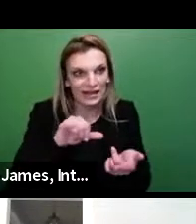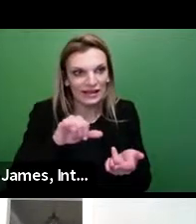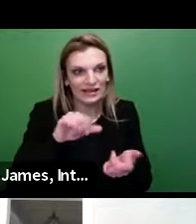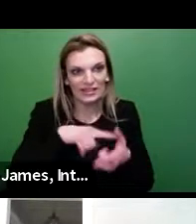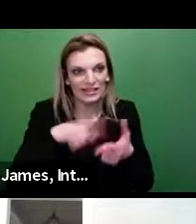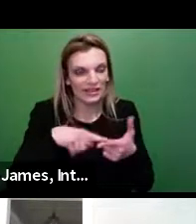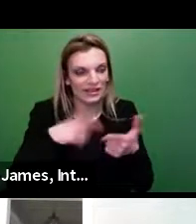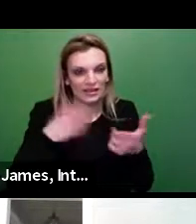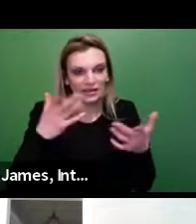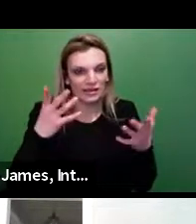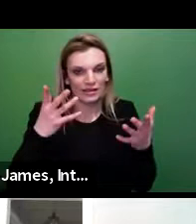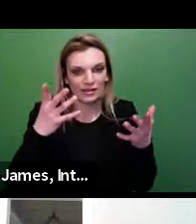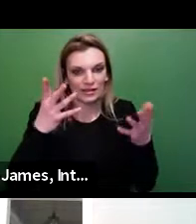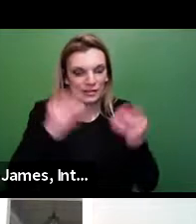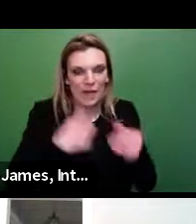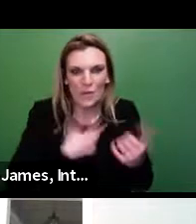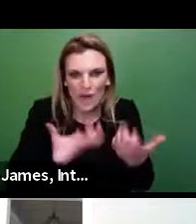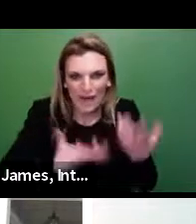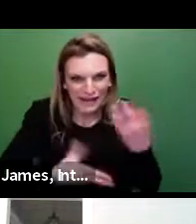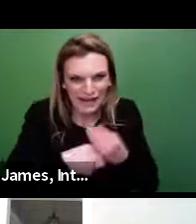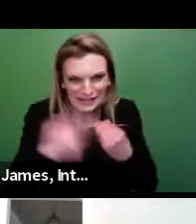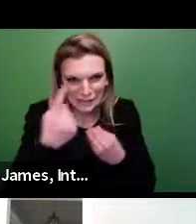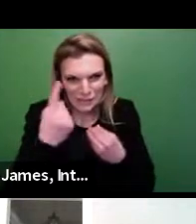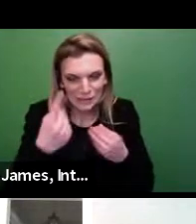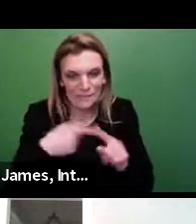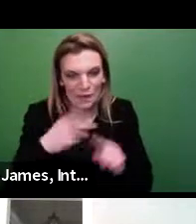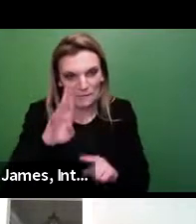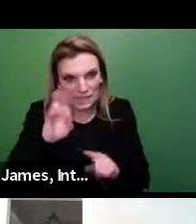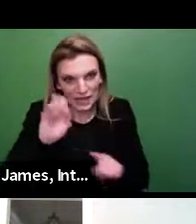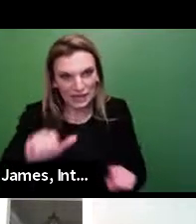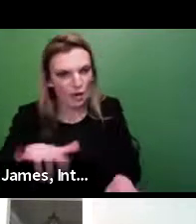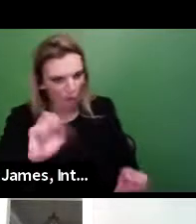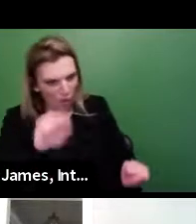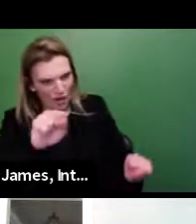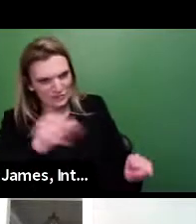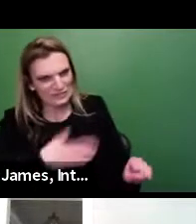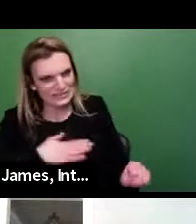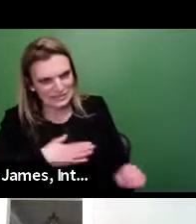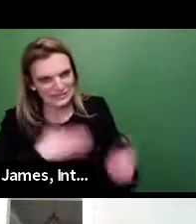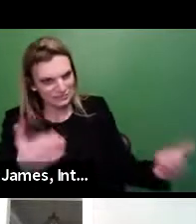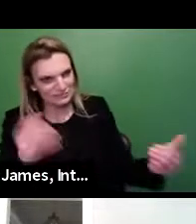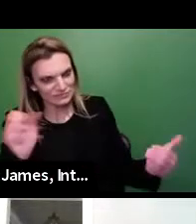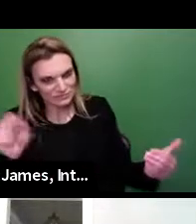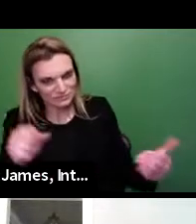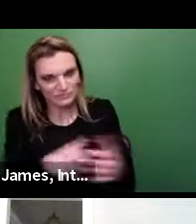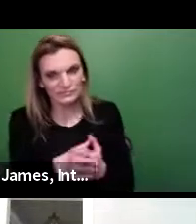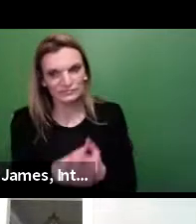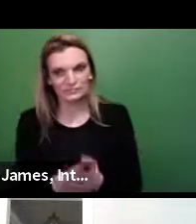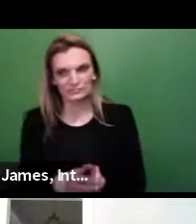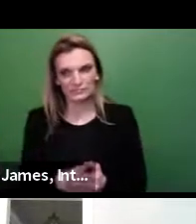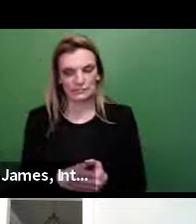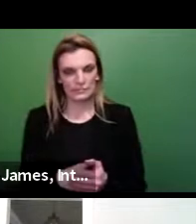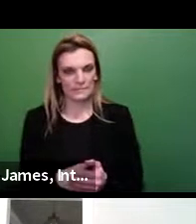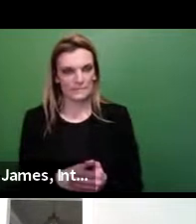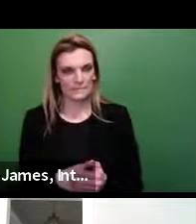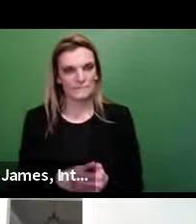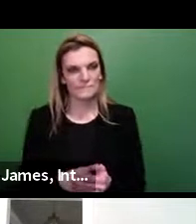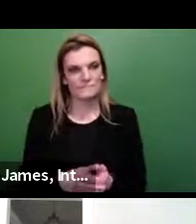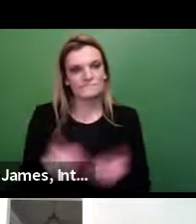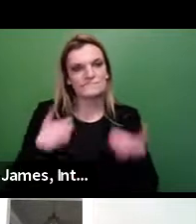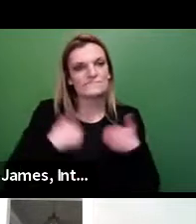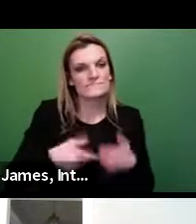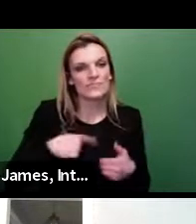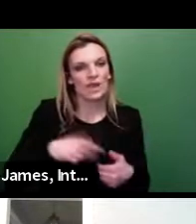and if it's not too late, I'd like to add a comment. Oh, yes, sir. Please go ahead. when I was a